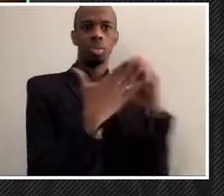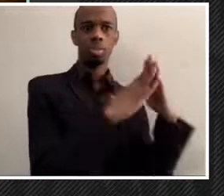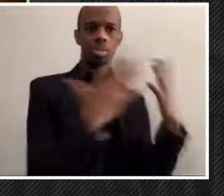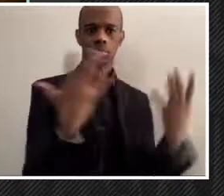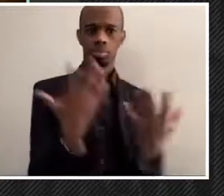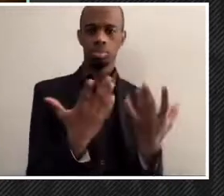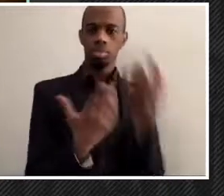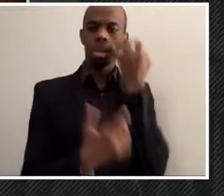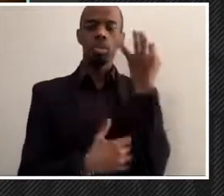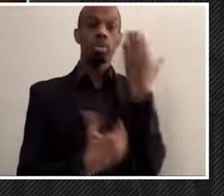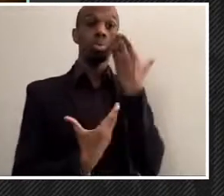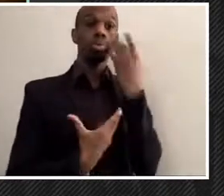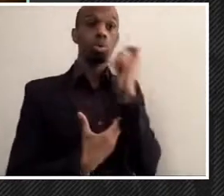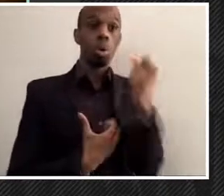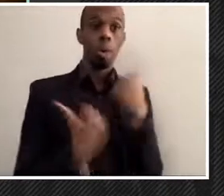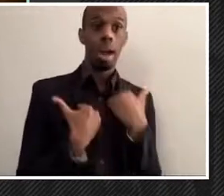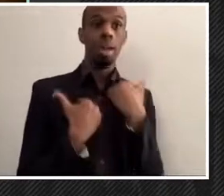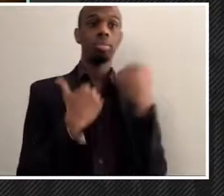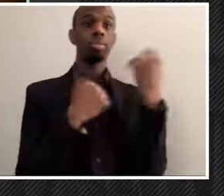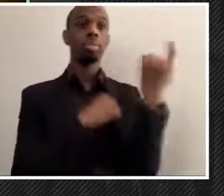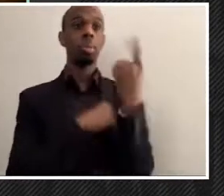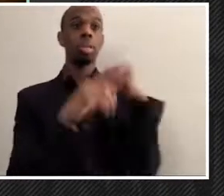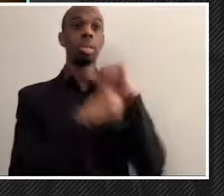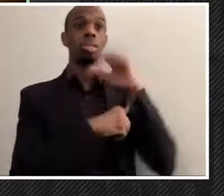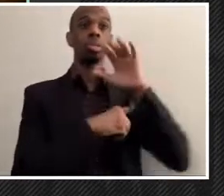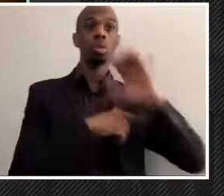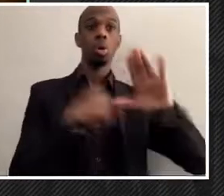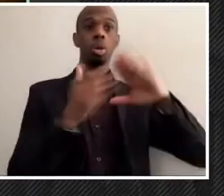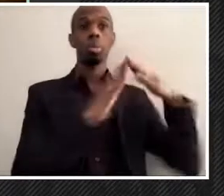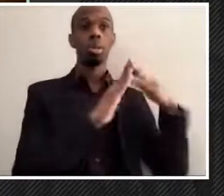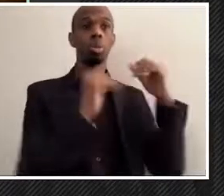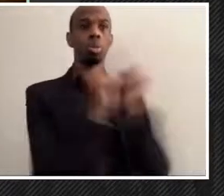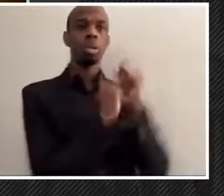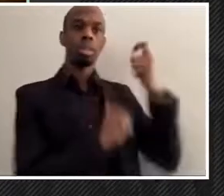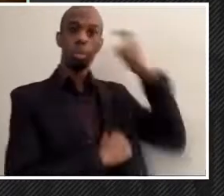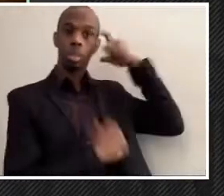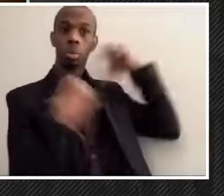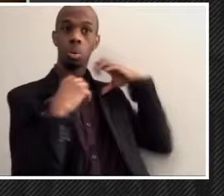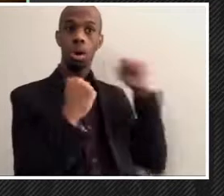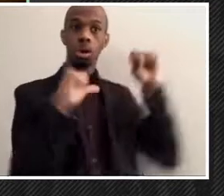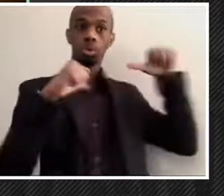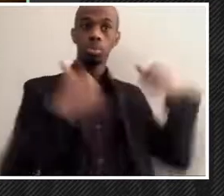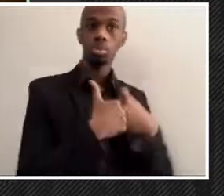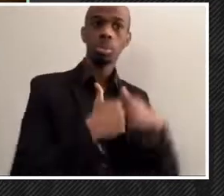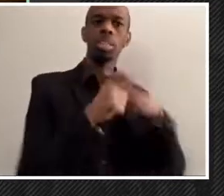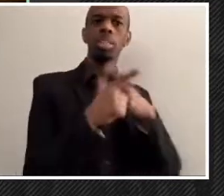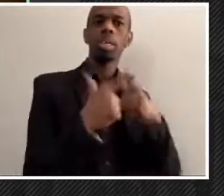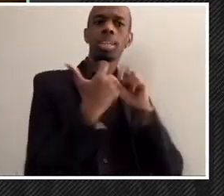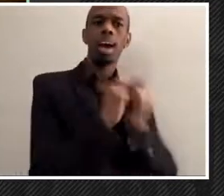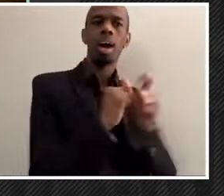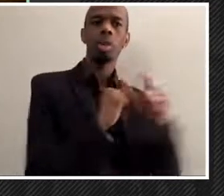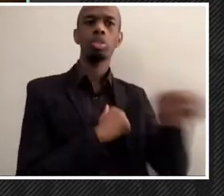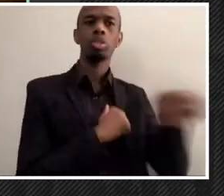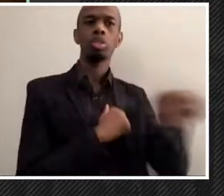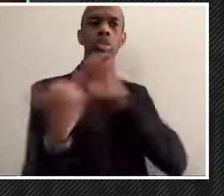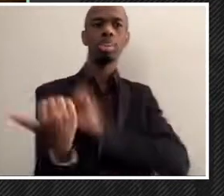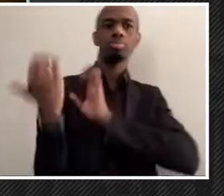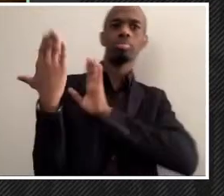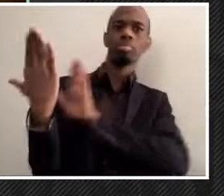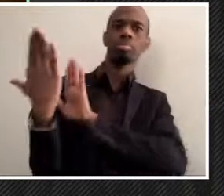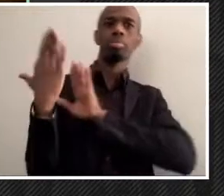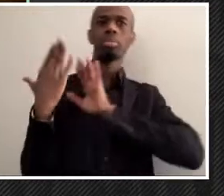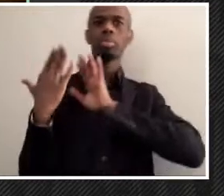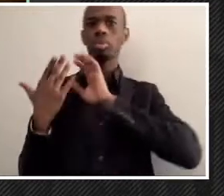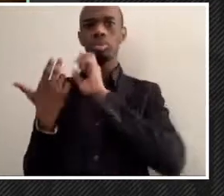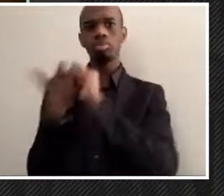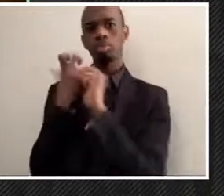circle that's had mental health challenges, how do you then address the issues of mental health in communities where, like Louisiana,